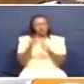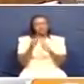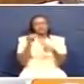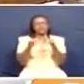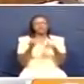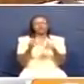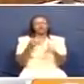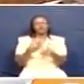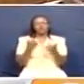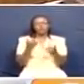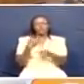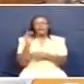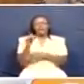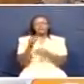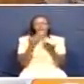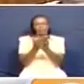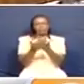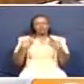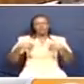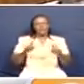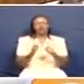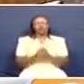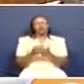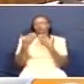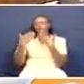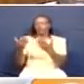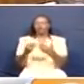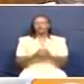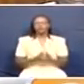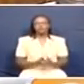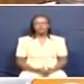this application be allowed. Thank you.